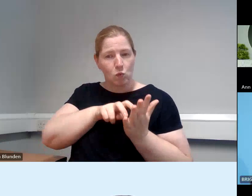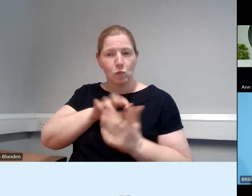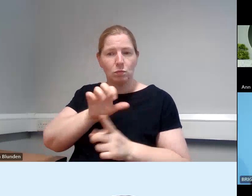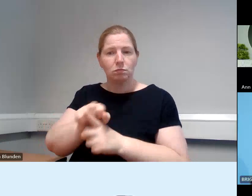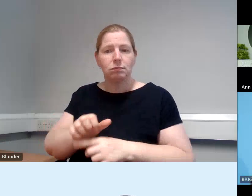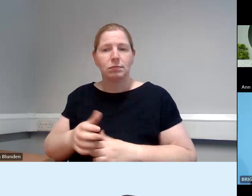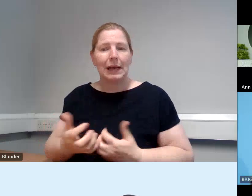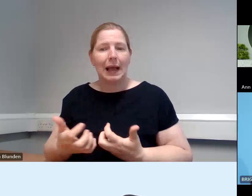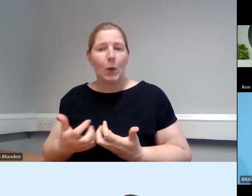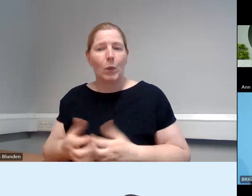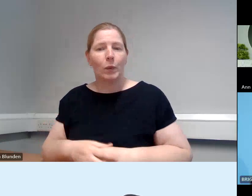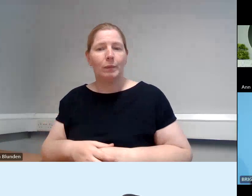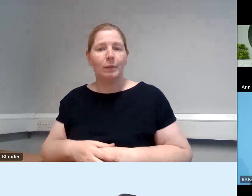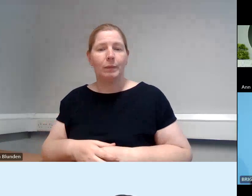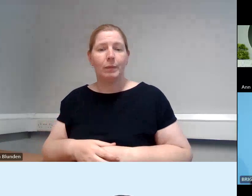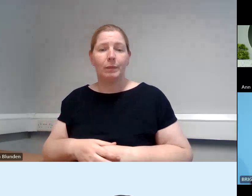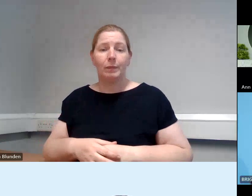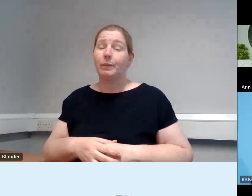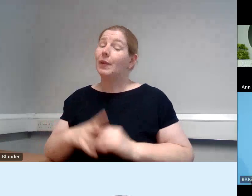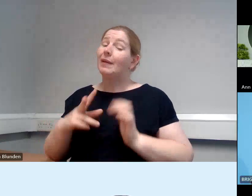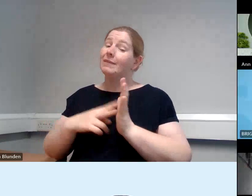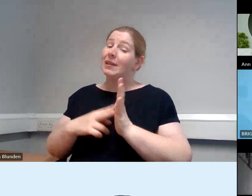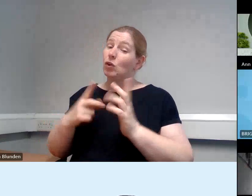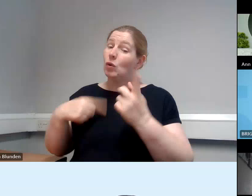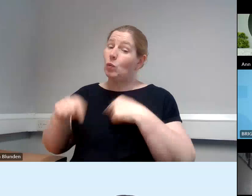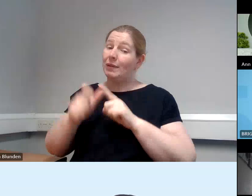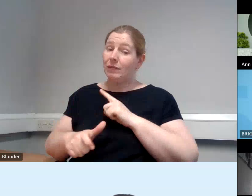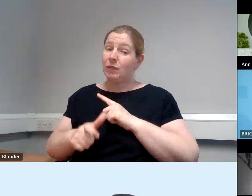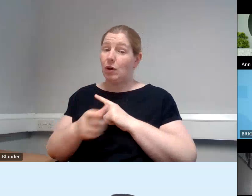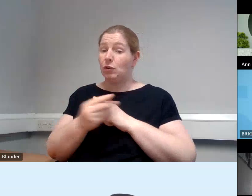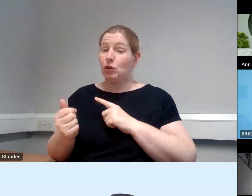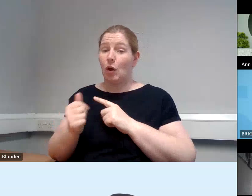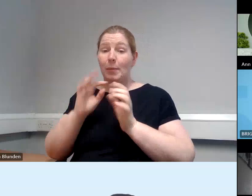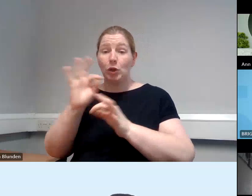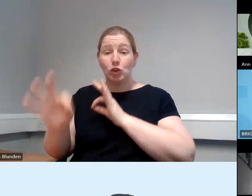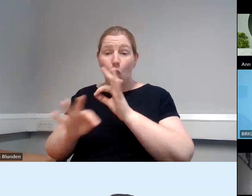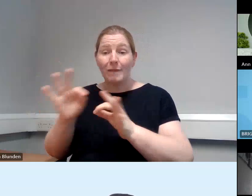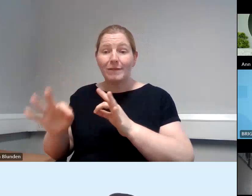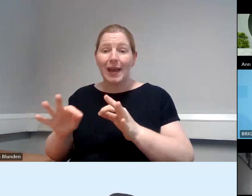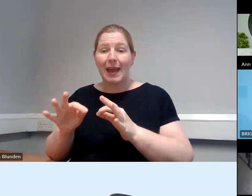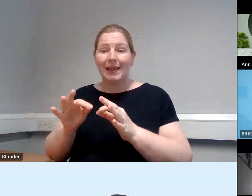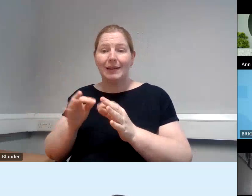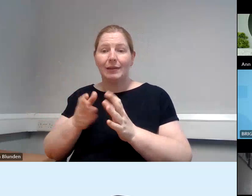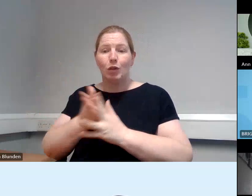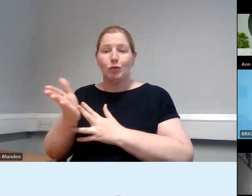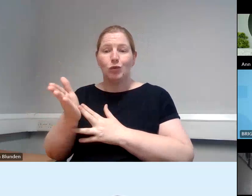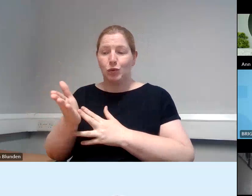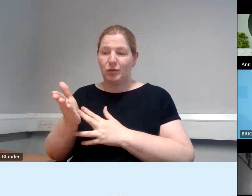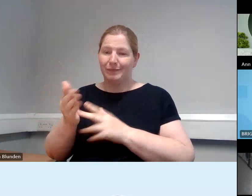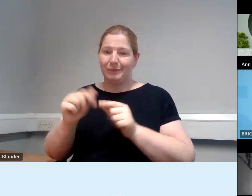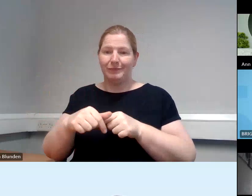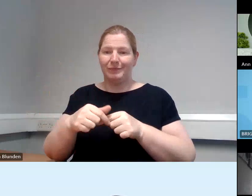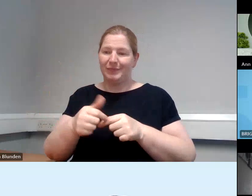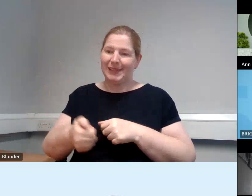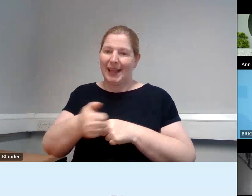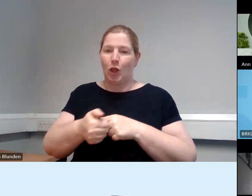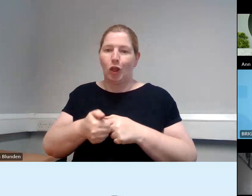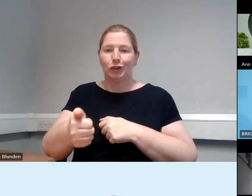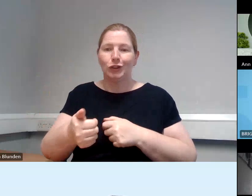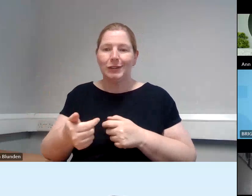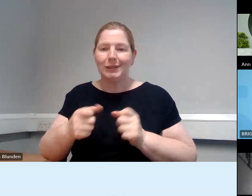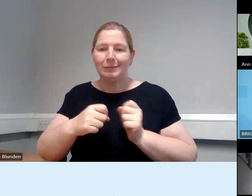done a number of things. We do have sort of offboarding surveys that are sent through that remote technology that we use. There is just sort